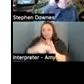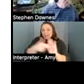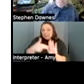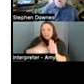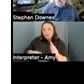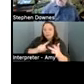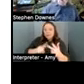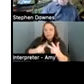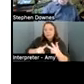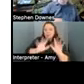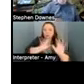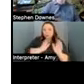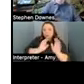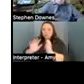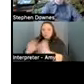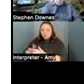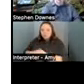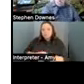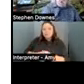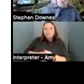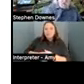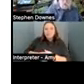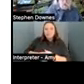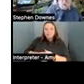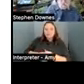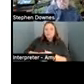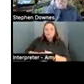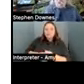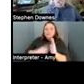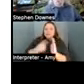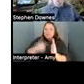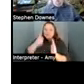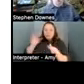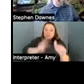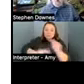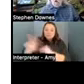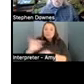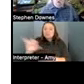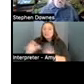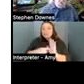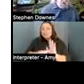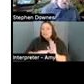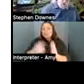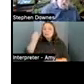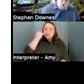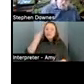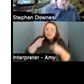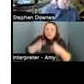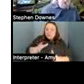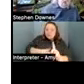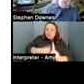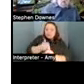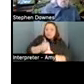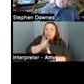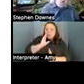things it could be used in some cases to predict things like for example whether or not a person would pass a course